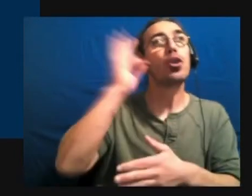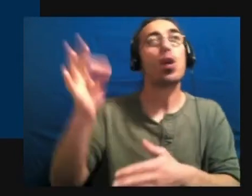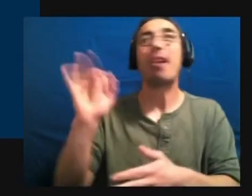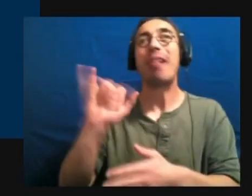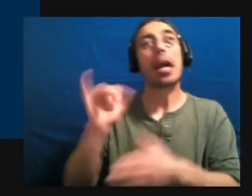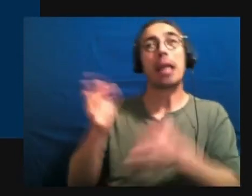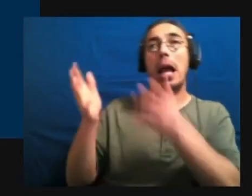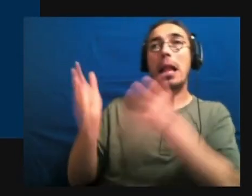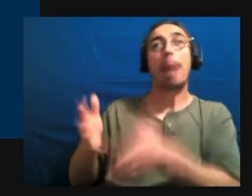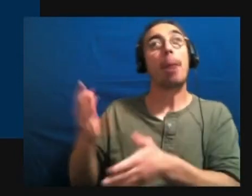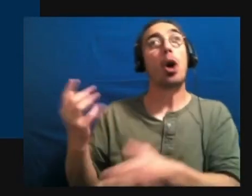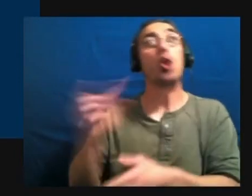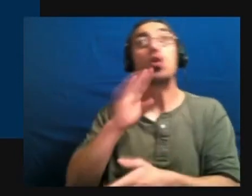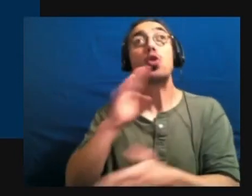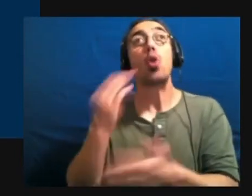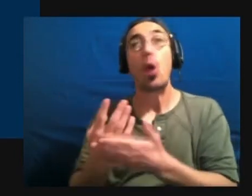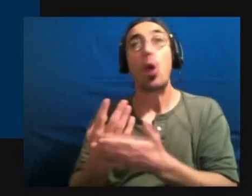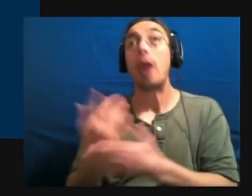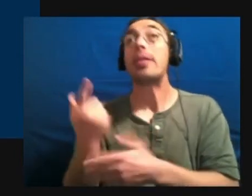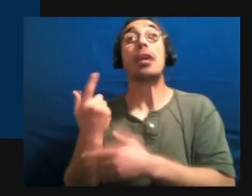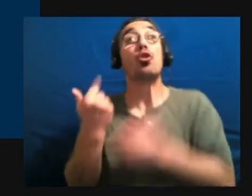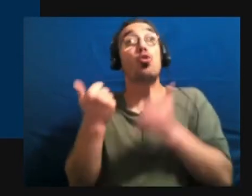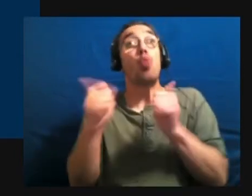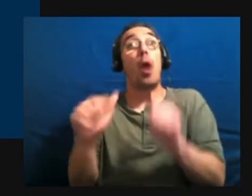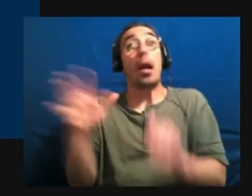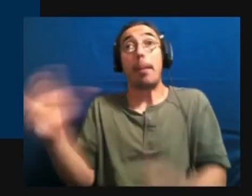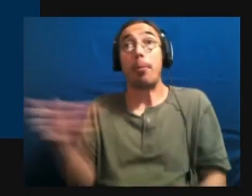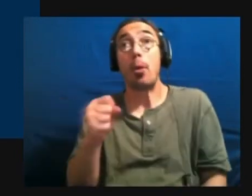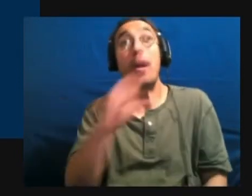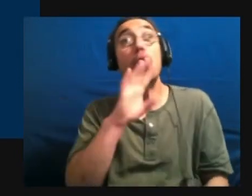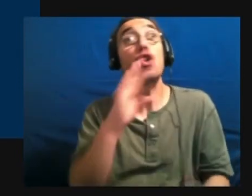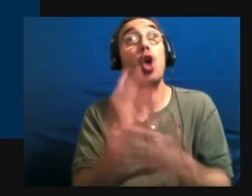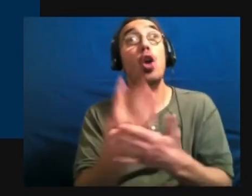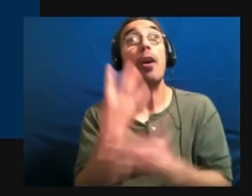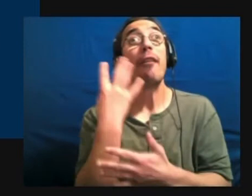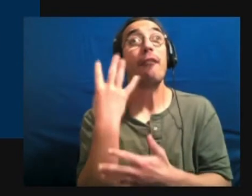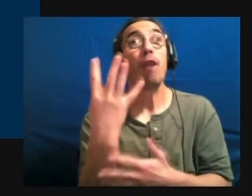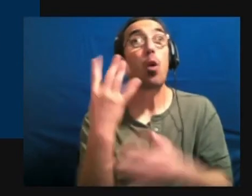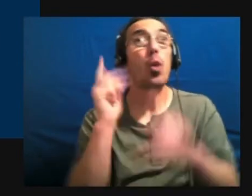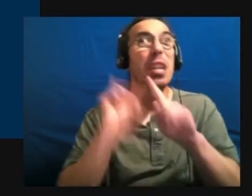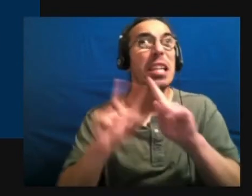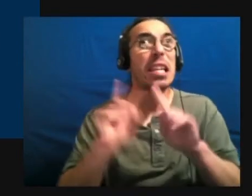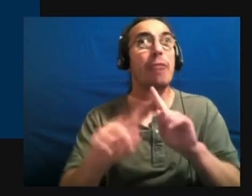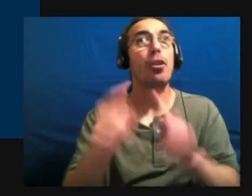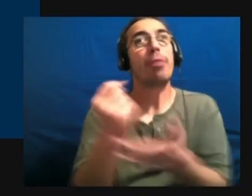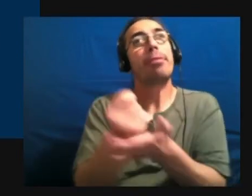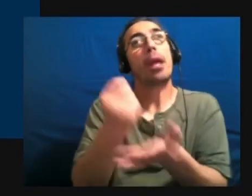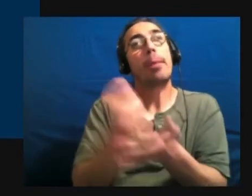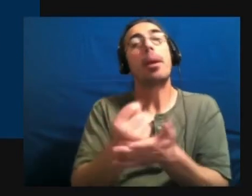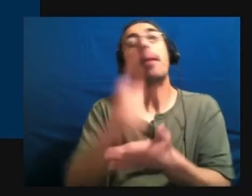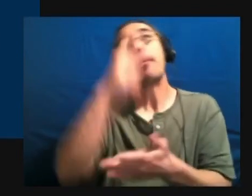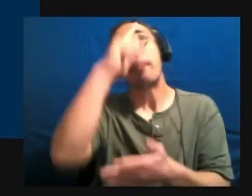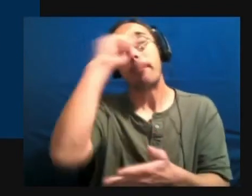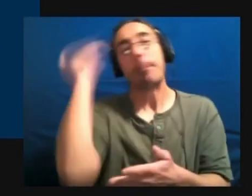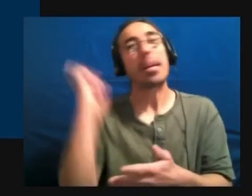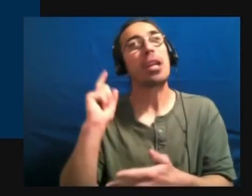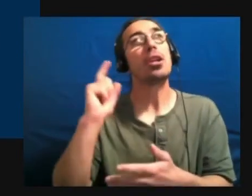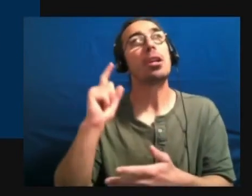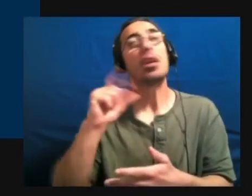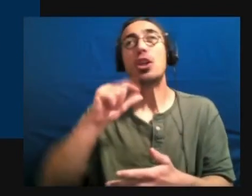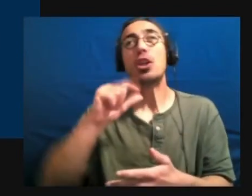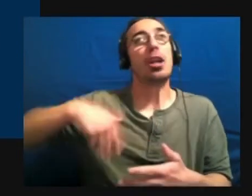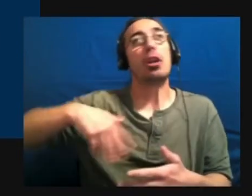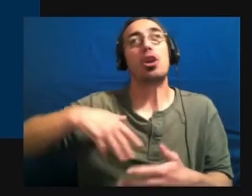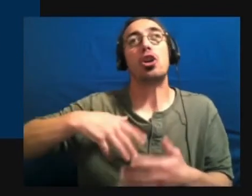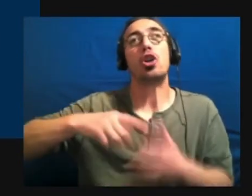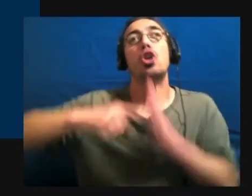my child in 4 different therapies. At first, because she was late speaking and so energetic, they said